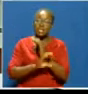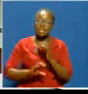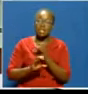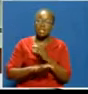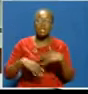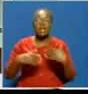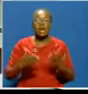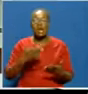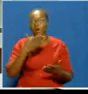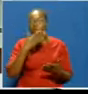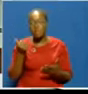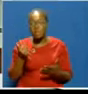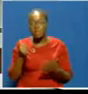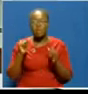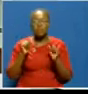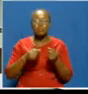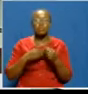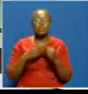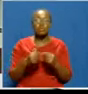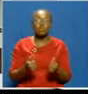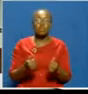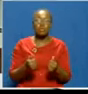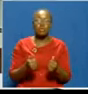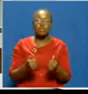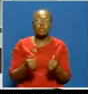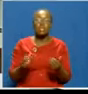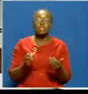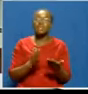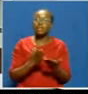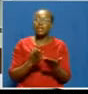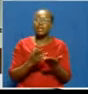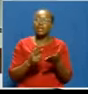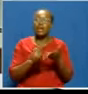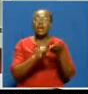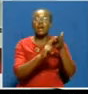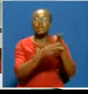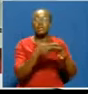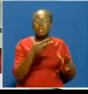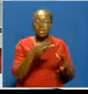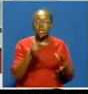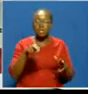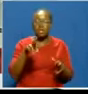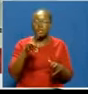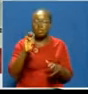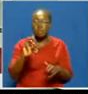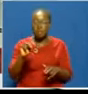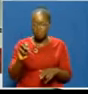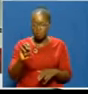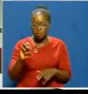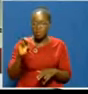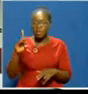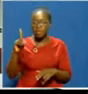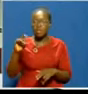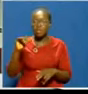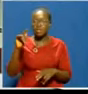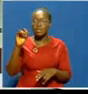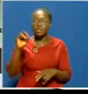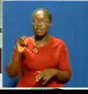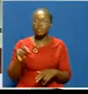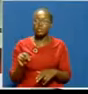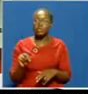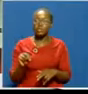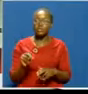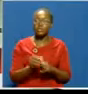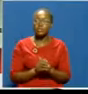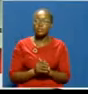be resolved. At KBC Channel One News, the hashtag to use is Prime Edition. Very well. Let's now start off this